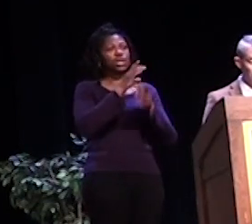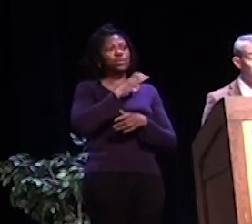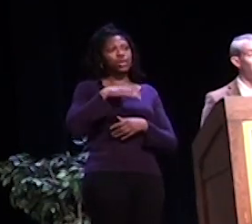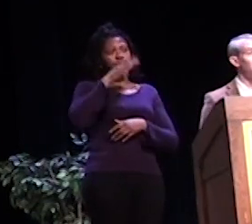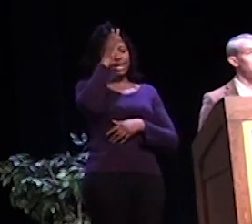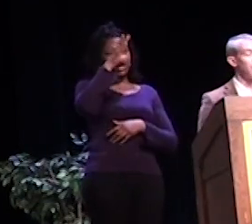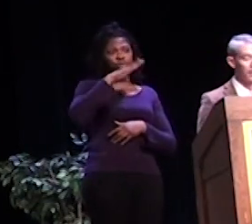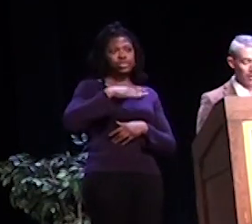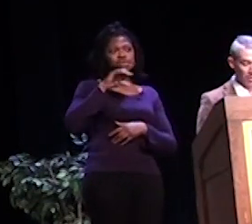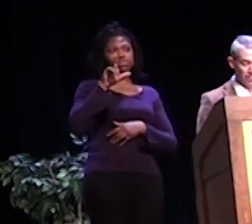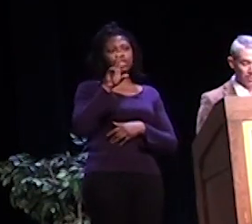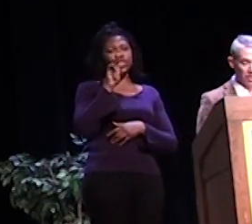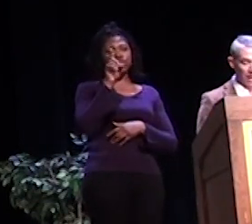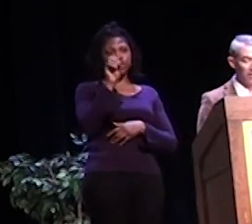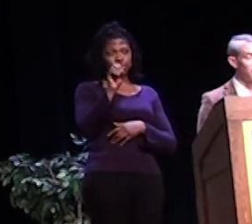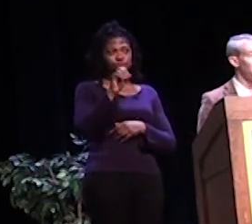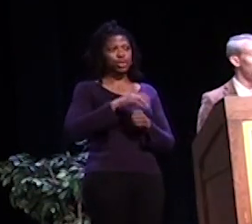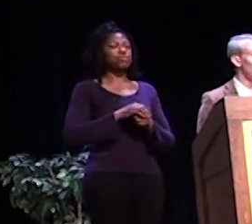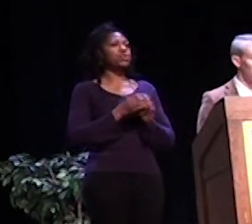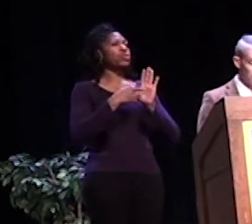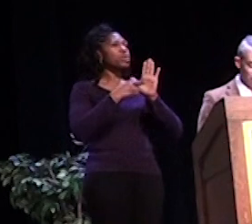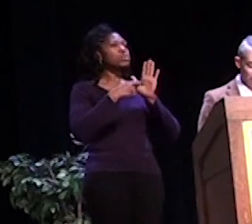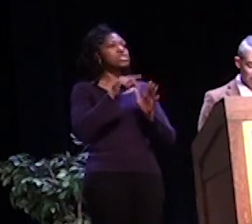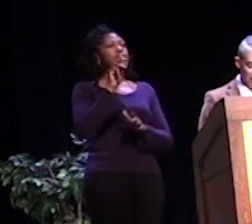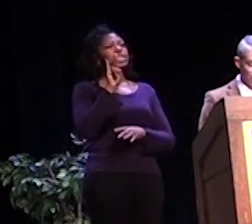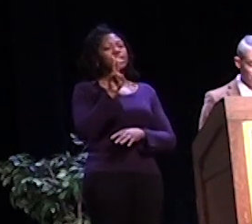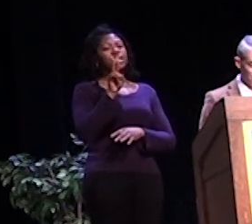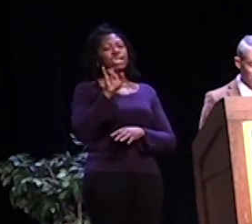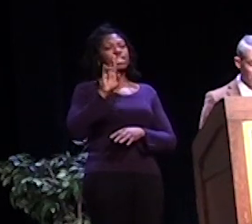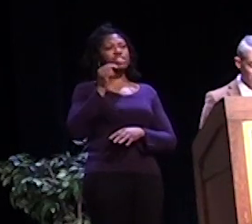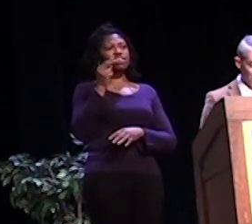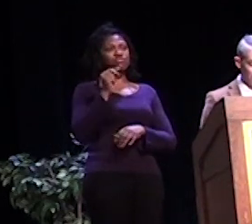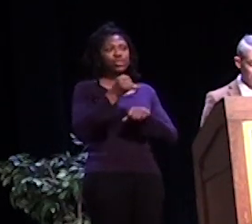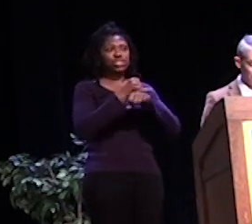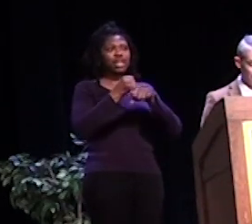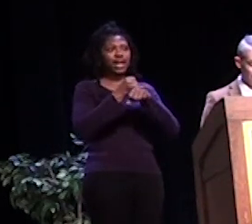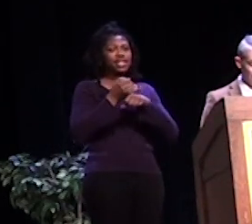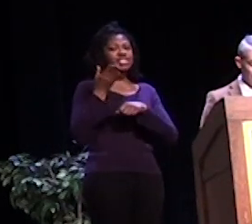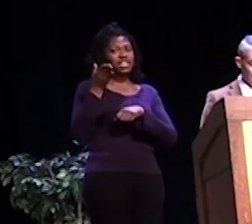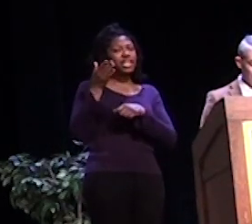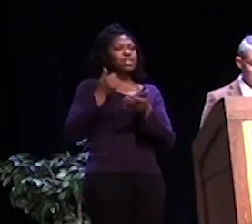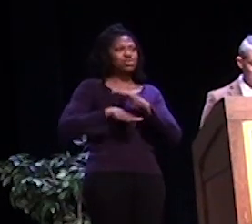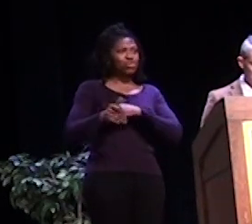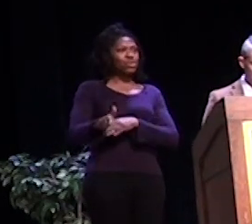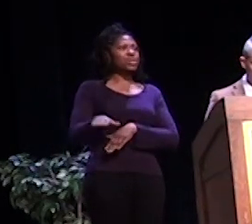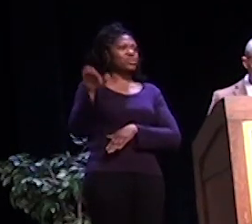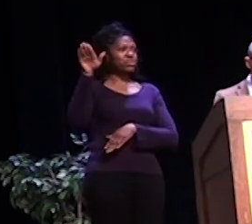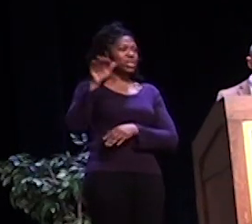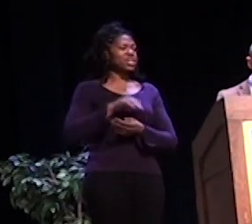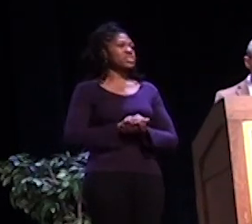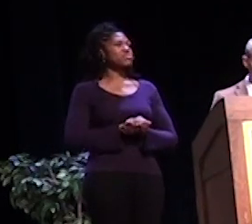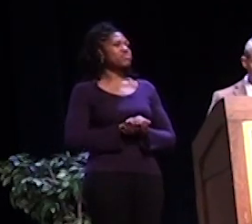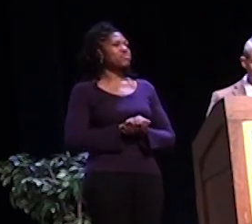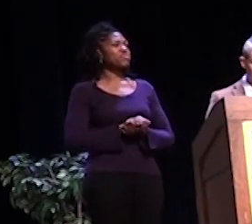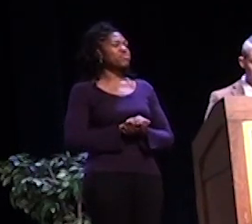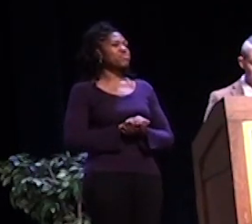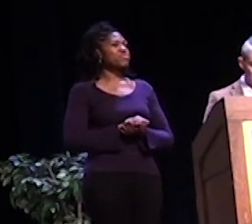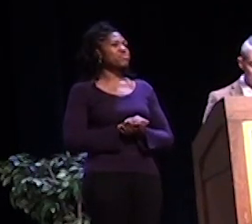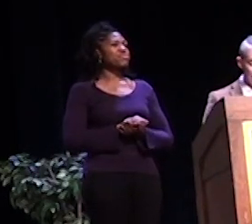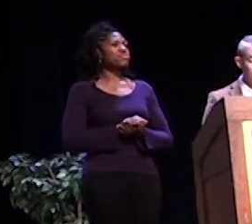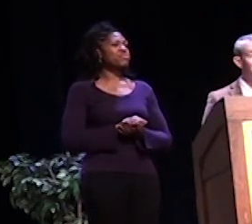Ron DeLugo, representing the U.S. Virgin Islands, where Secretary Todman was born and raised. Deputy Secretary